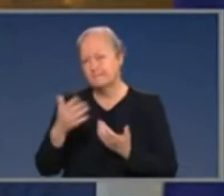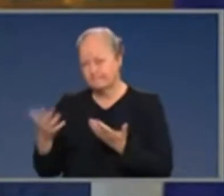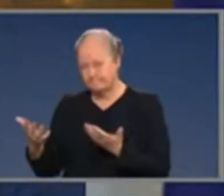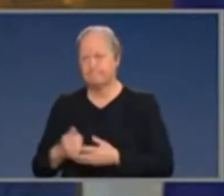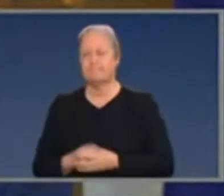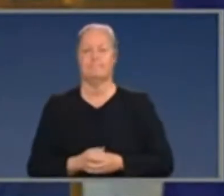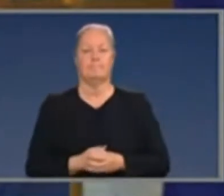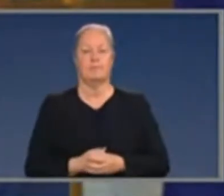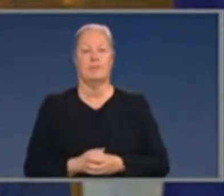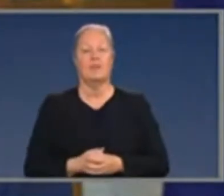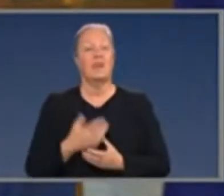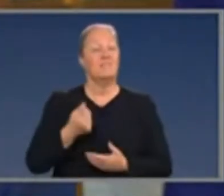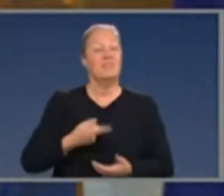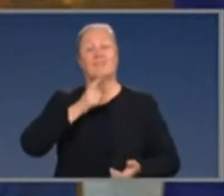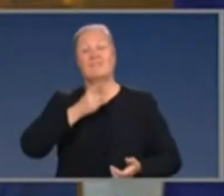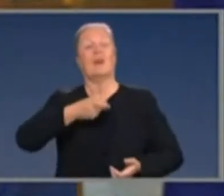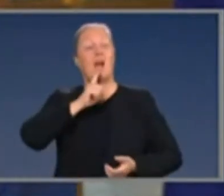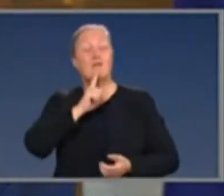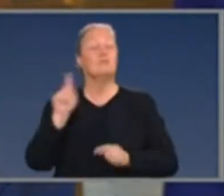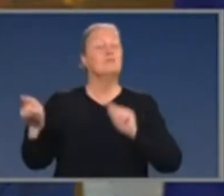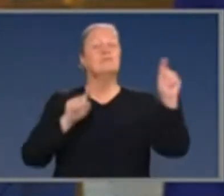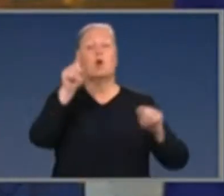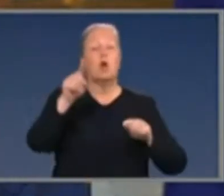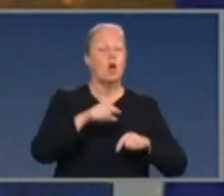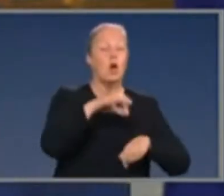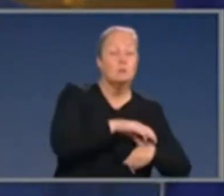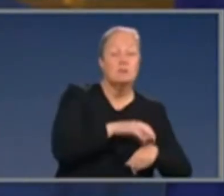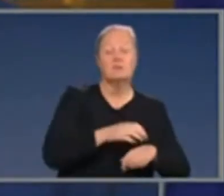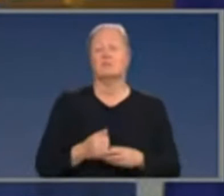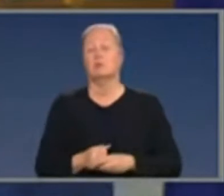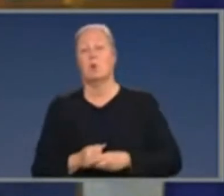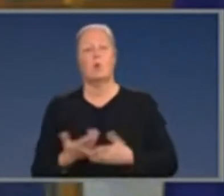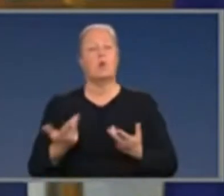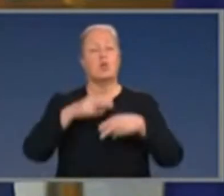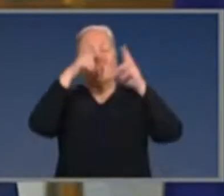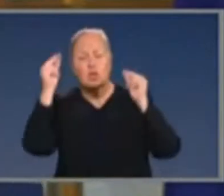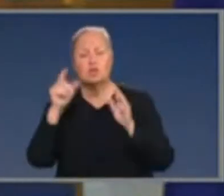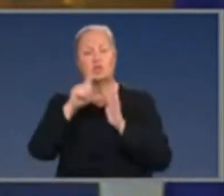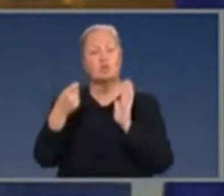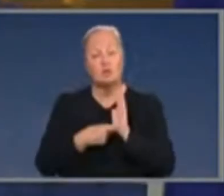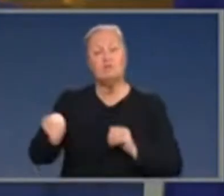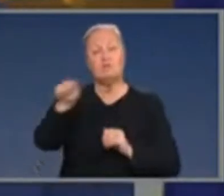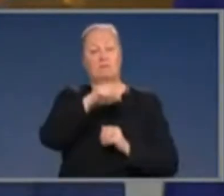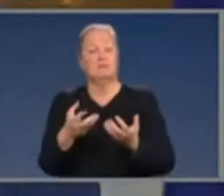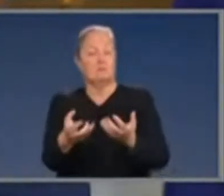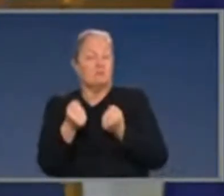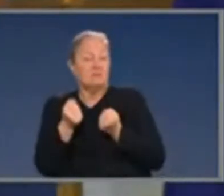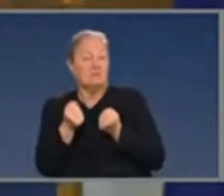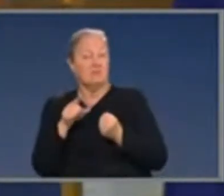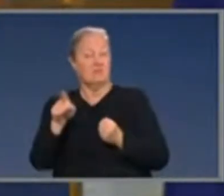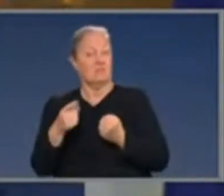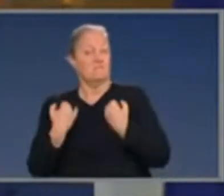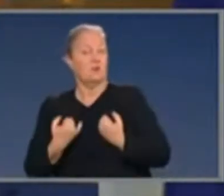there are many hundreds of hospital and healthcare workers who have also contracted coronavirus, and